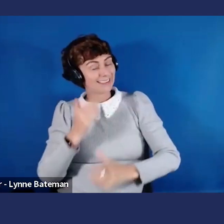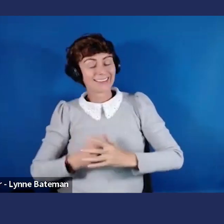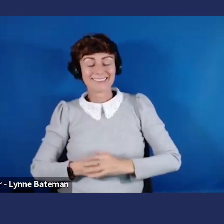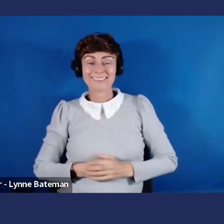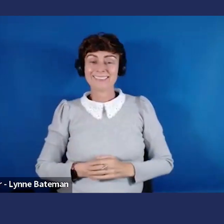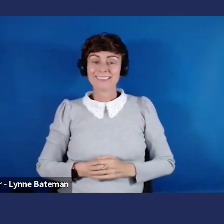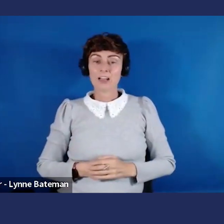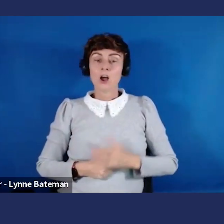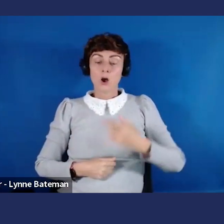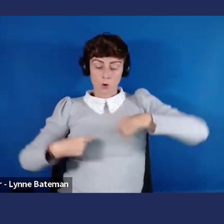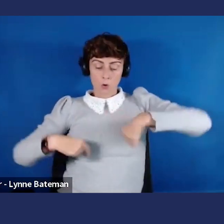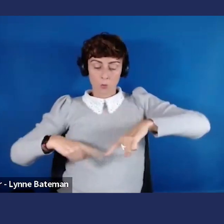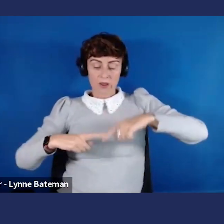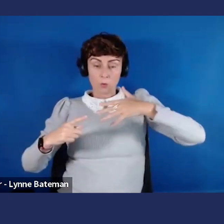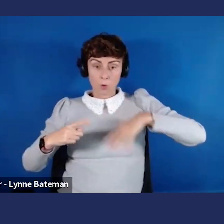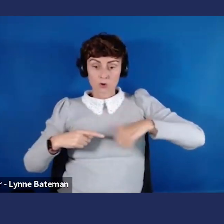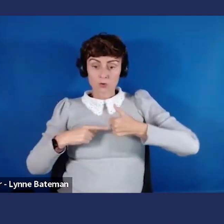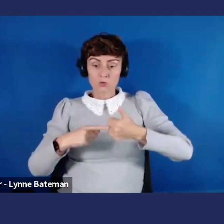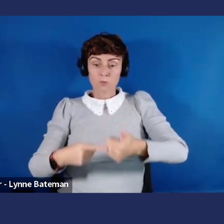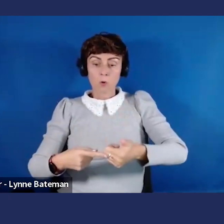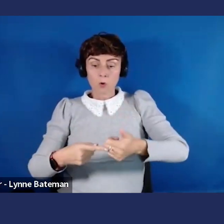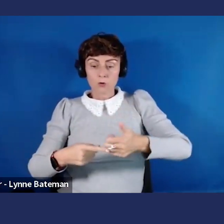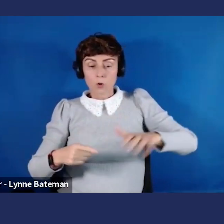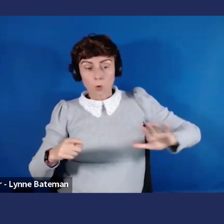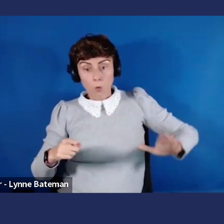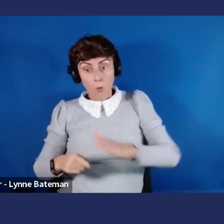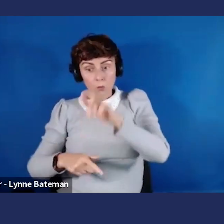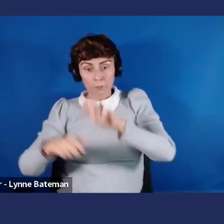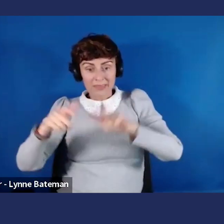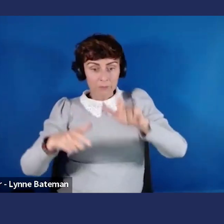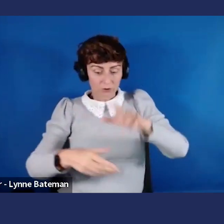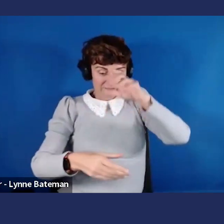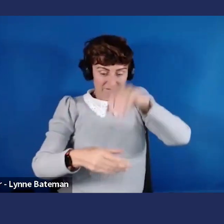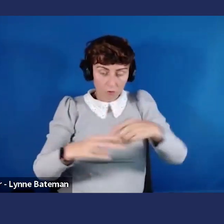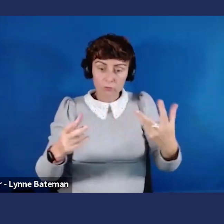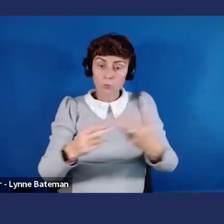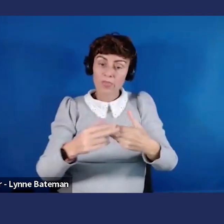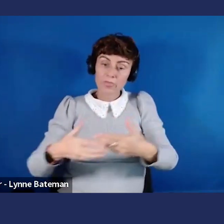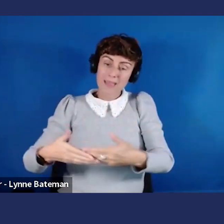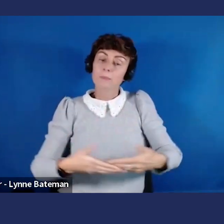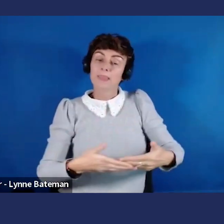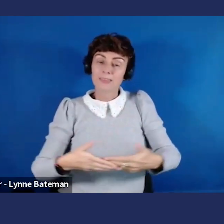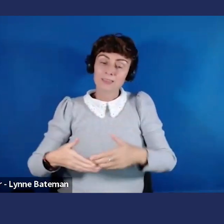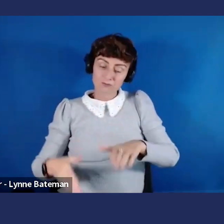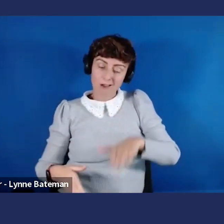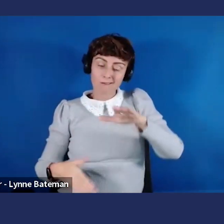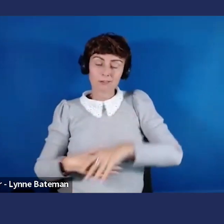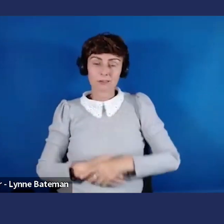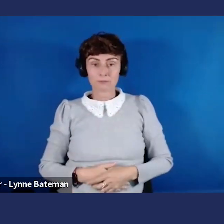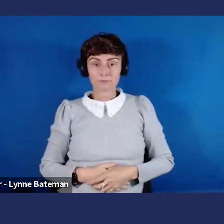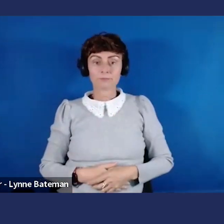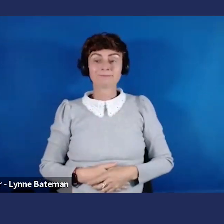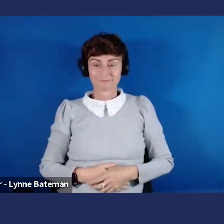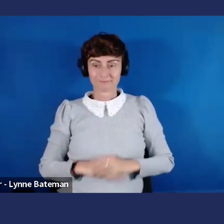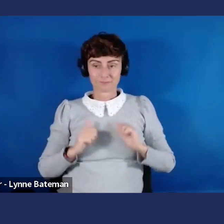we want to support that whole village around each child, each family. Absolutely. I will now